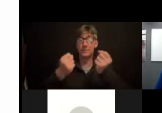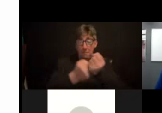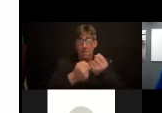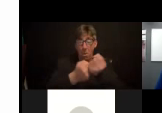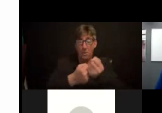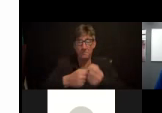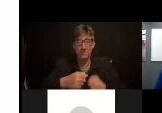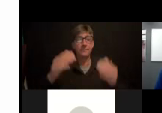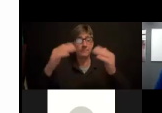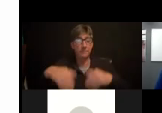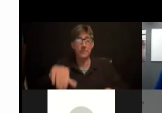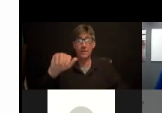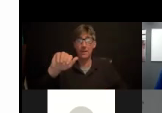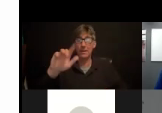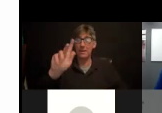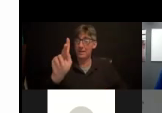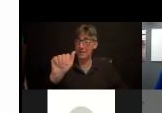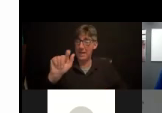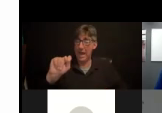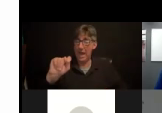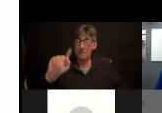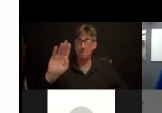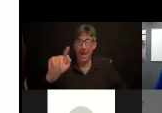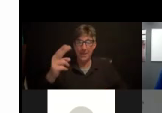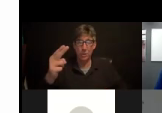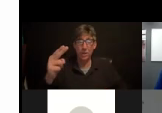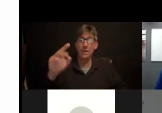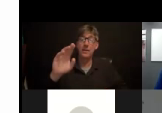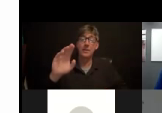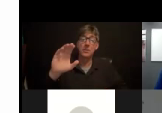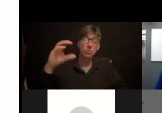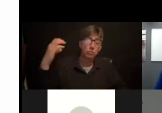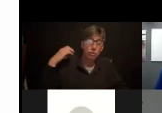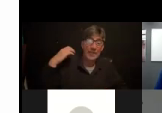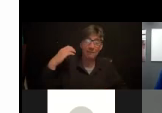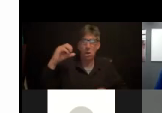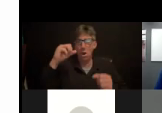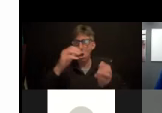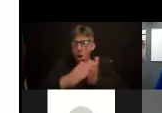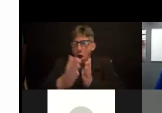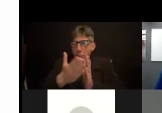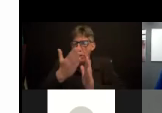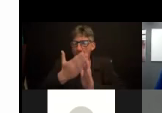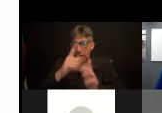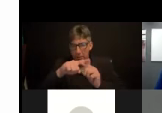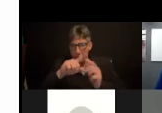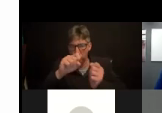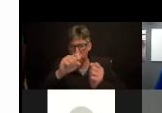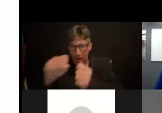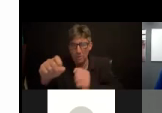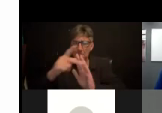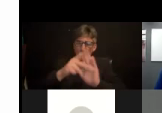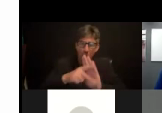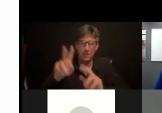On today's call, we are joined by Kat Benesch, MBTA Chief of Operations and Strategy, Policy and Oversight, as well as Melissa DeLay,